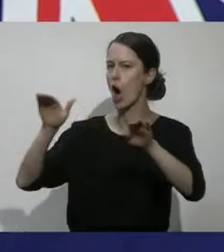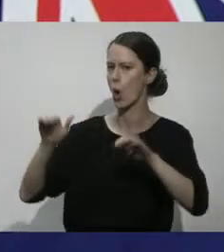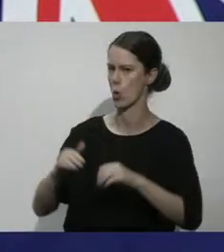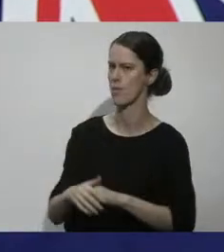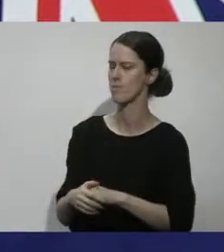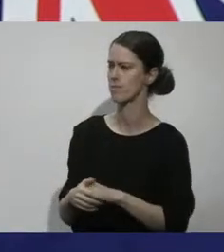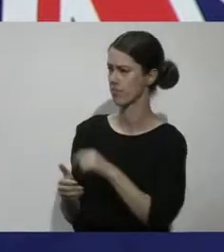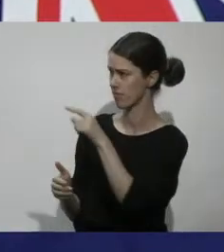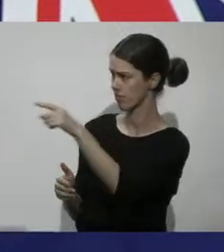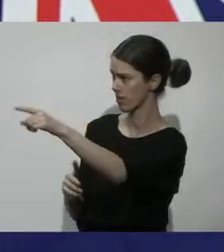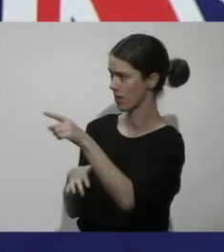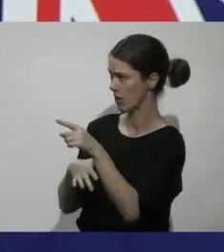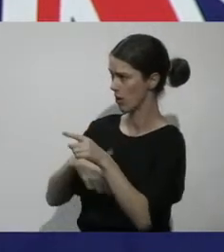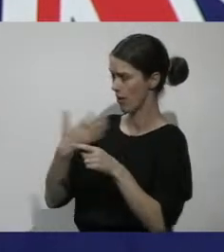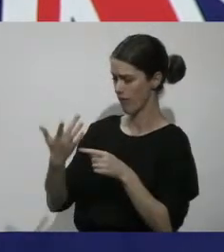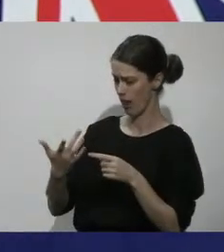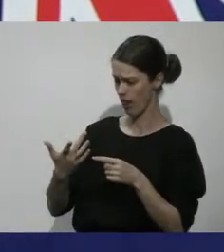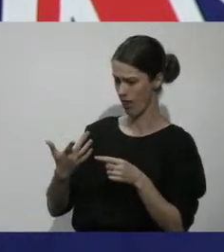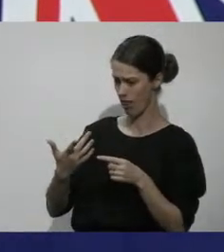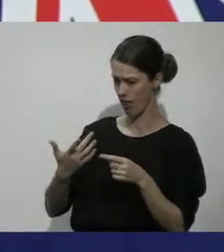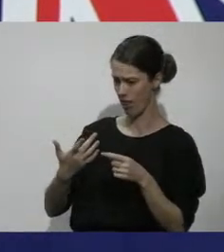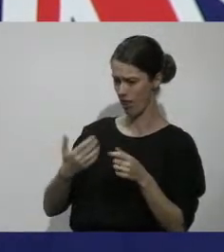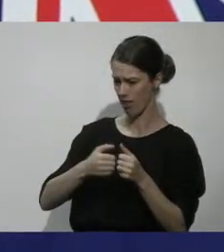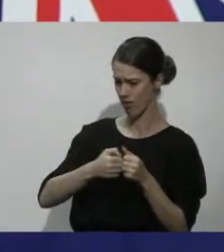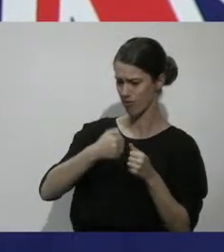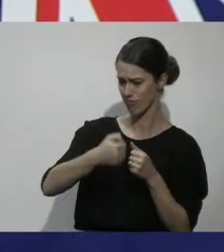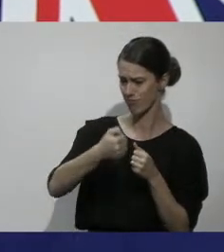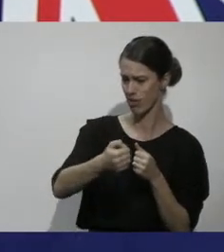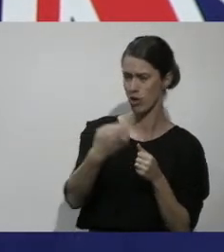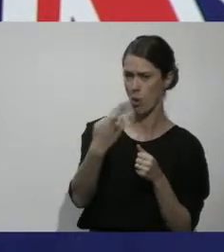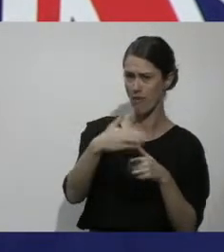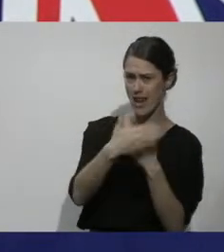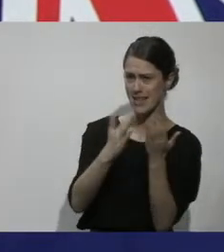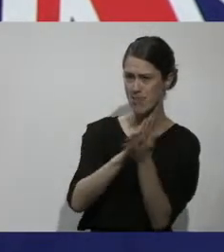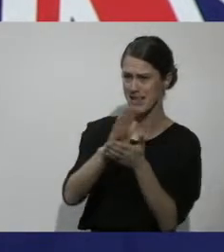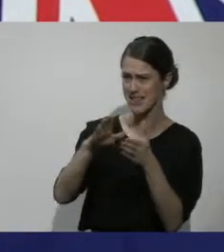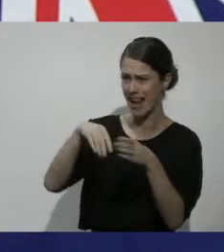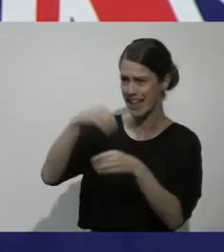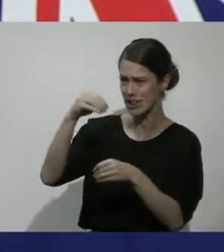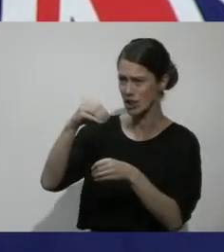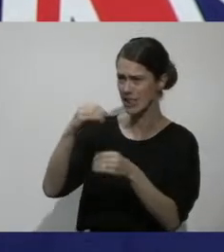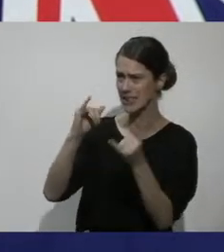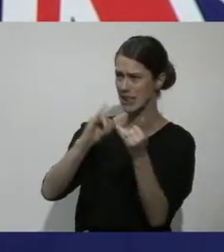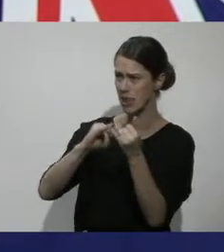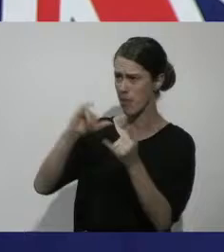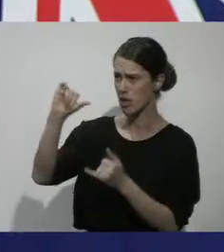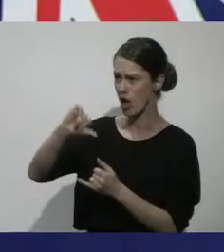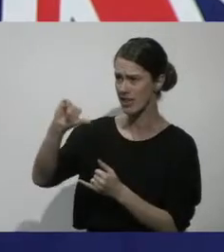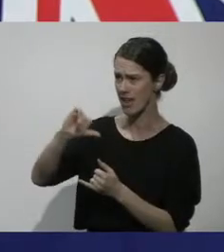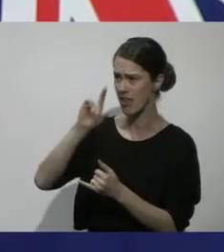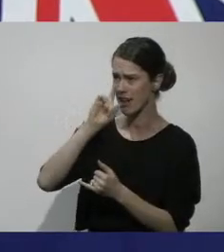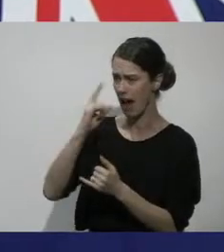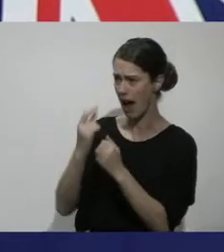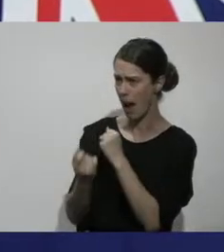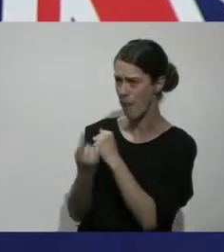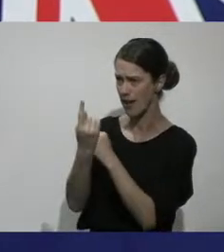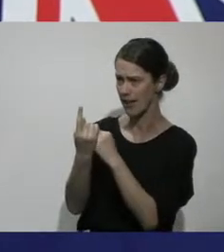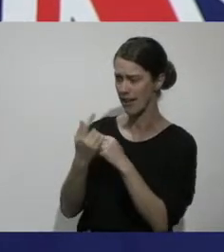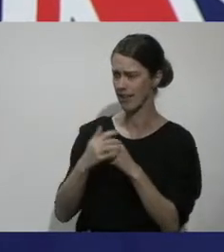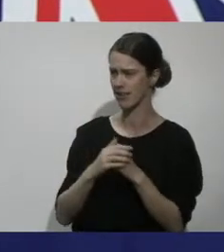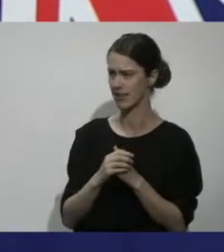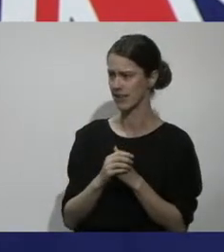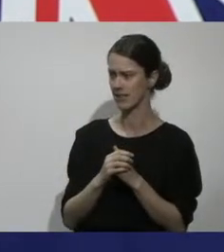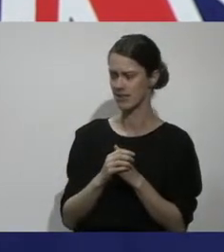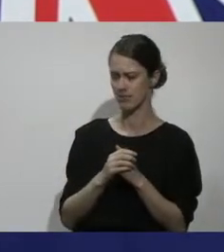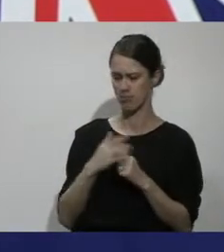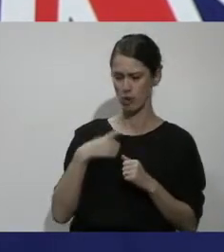interim. Pushing it out 12 hours means that the election on September 19th can no longer happen given the campaign. Sorry, what was your rationale? Sorry? 12 days,